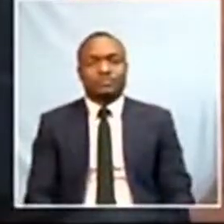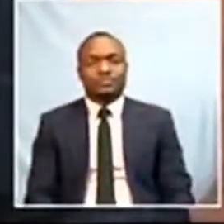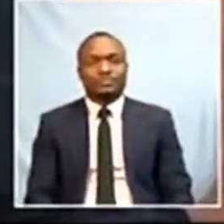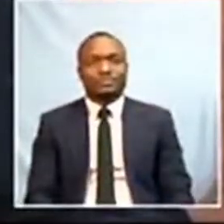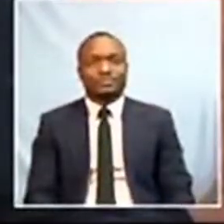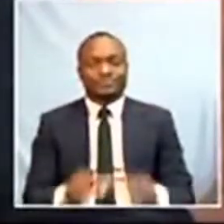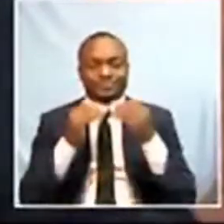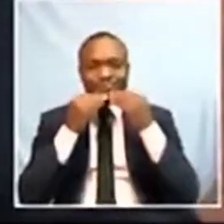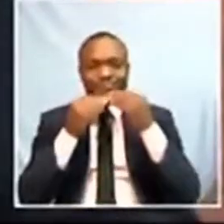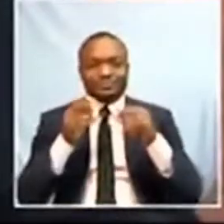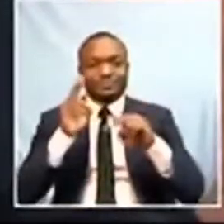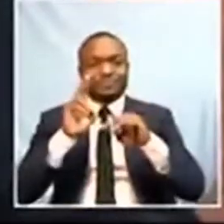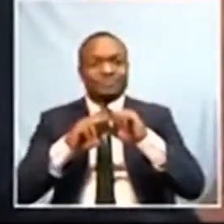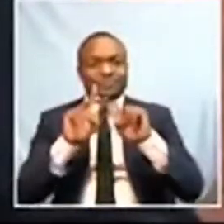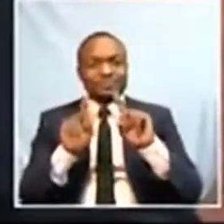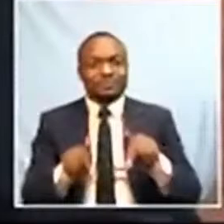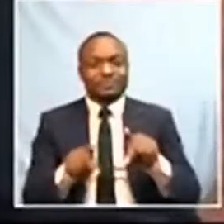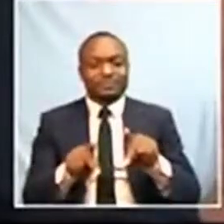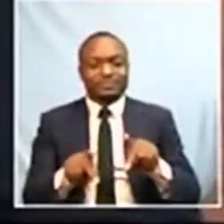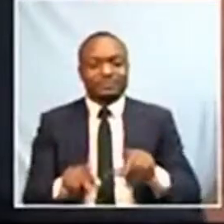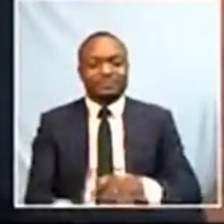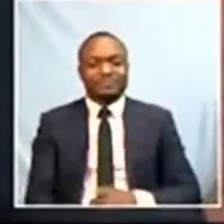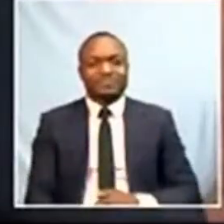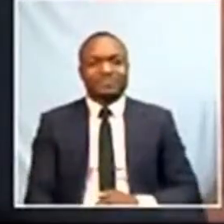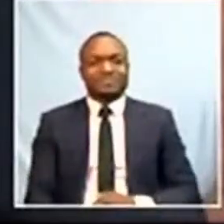Thank you, Chair. Ask your question.